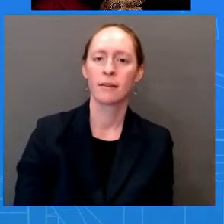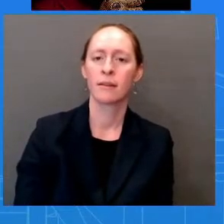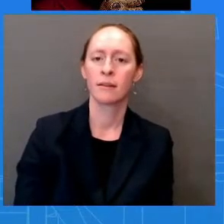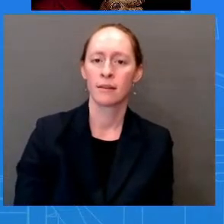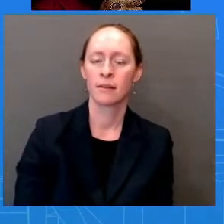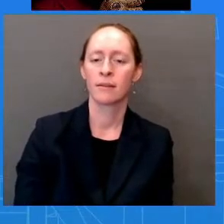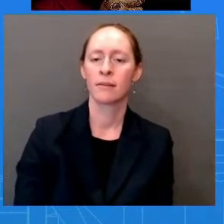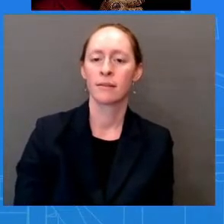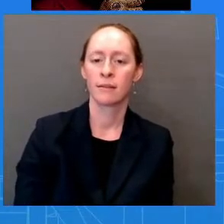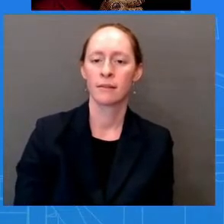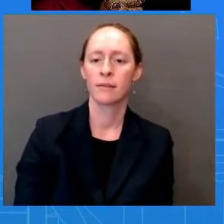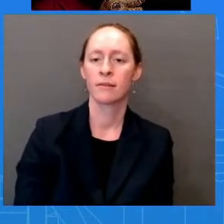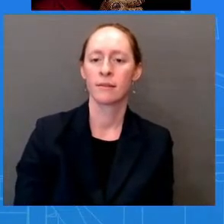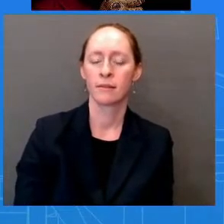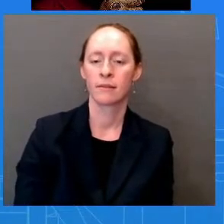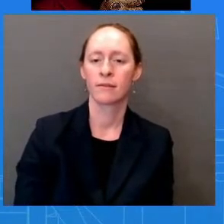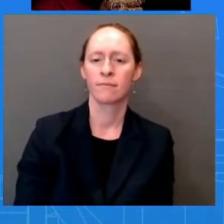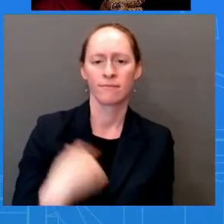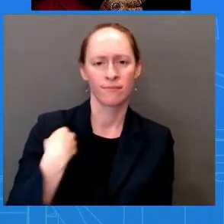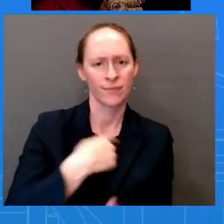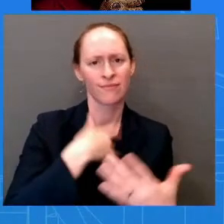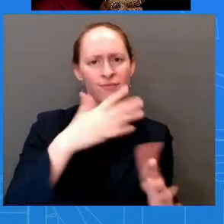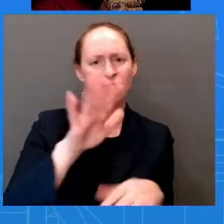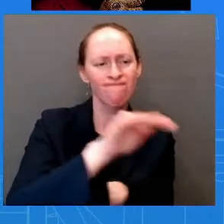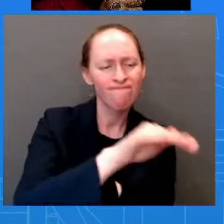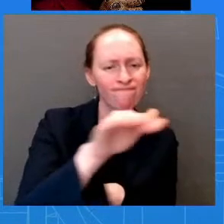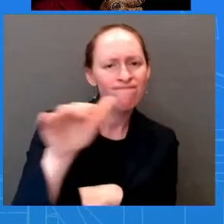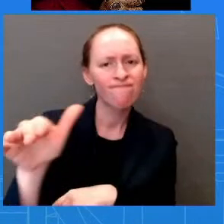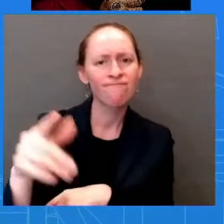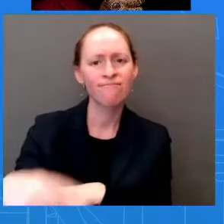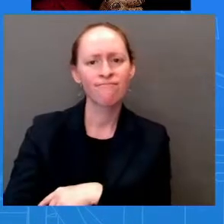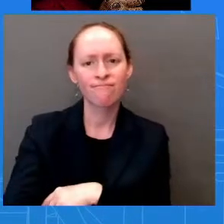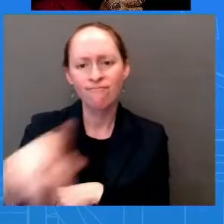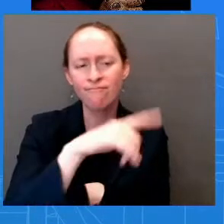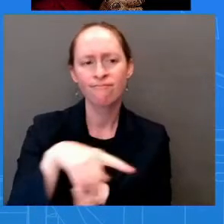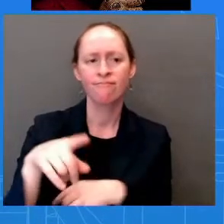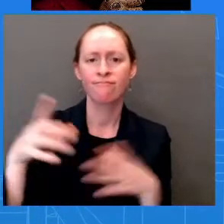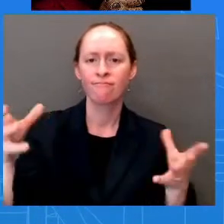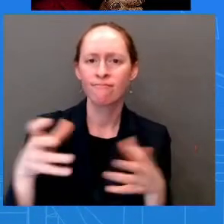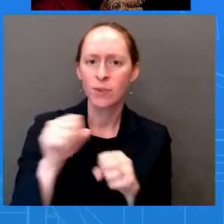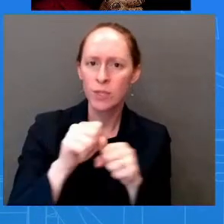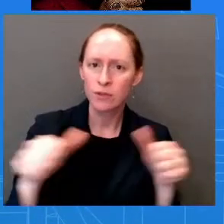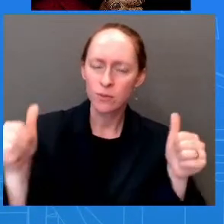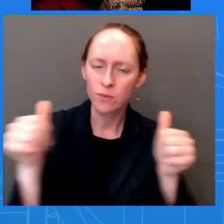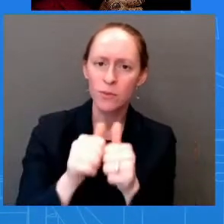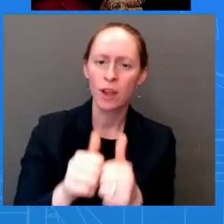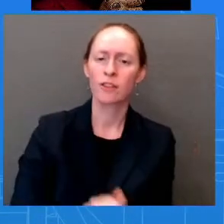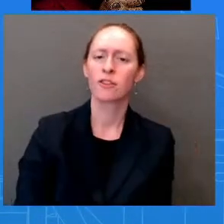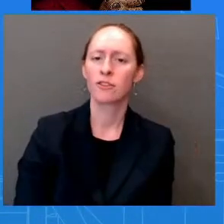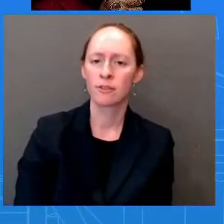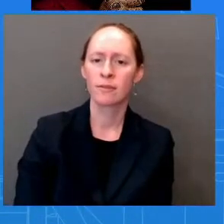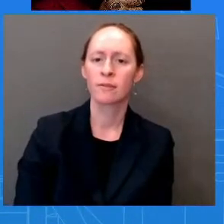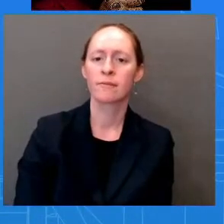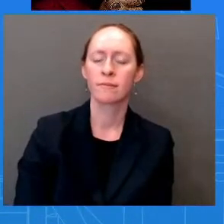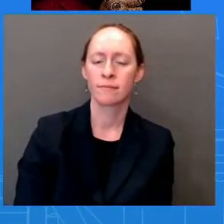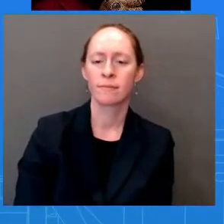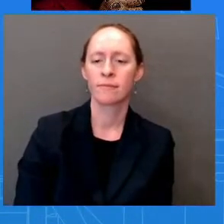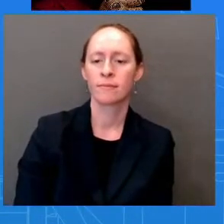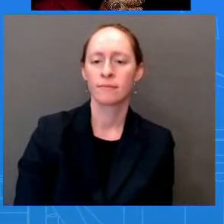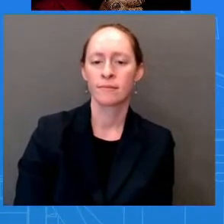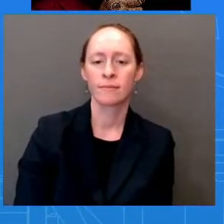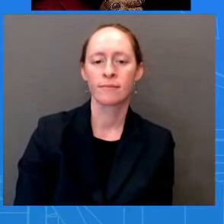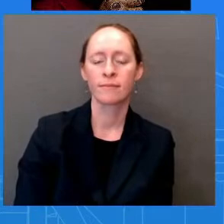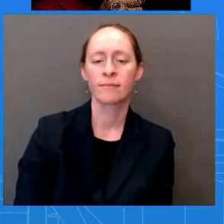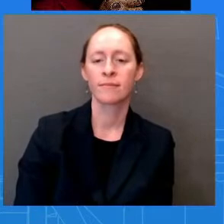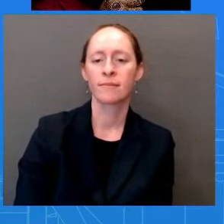this. The President is directly involved, as I have said. Secretary Walsh has been involved, as I've said, and